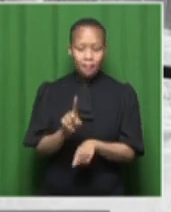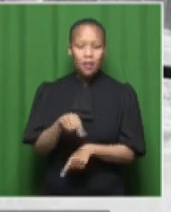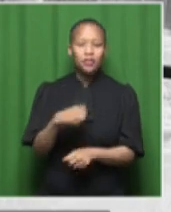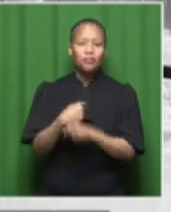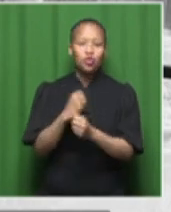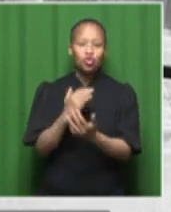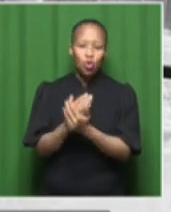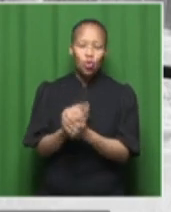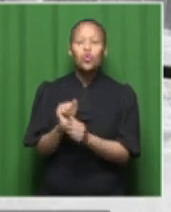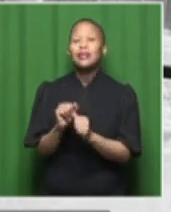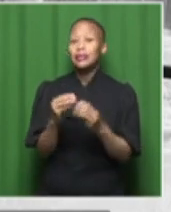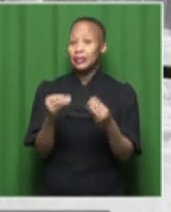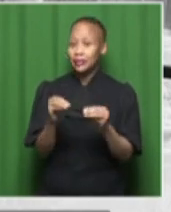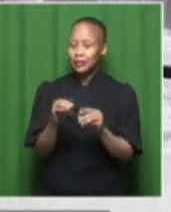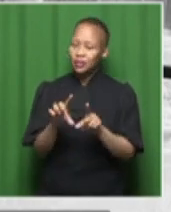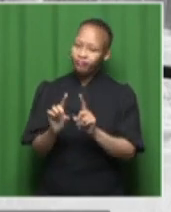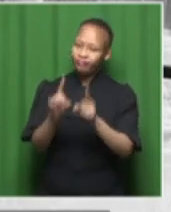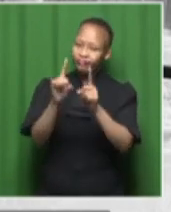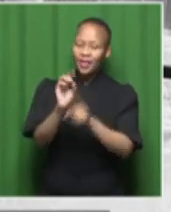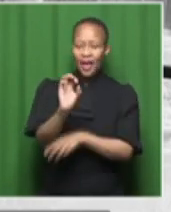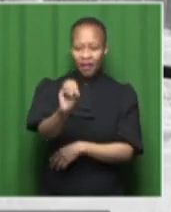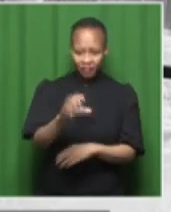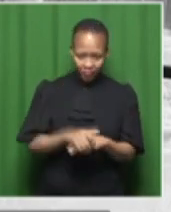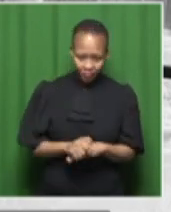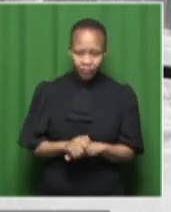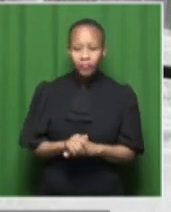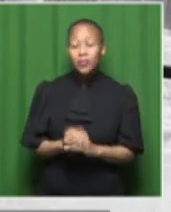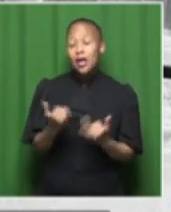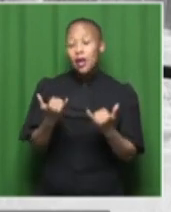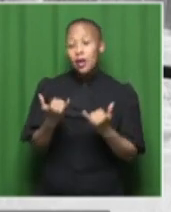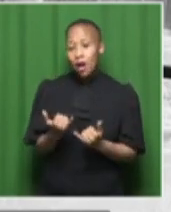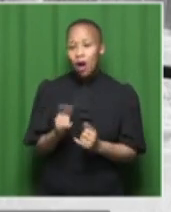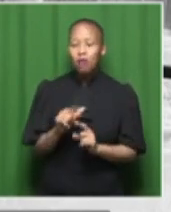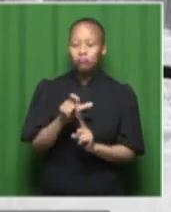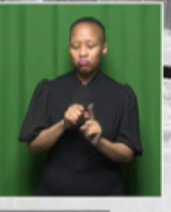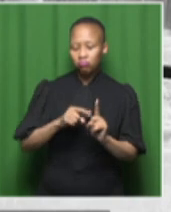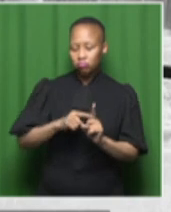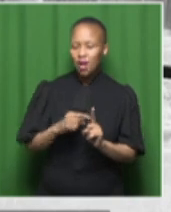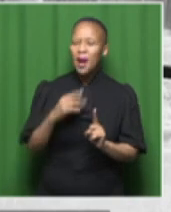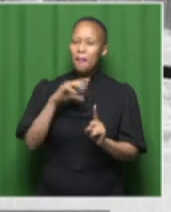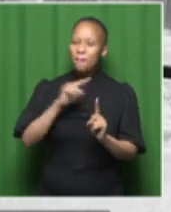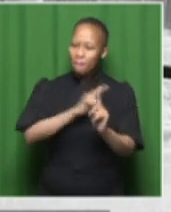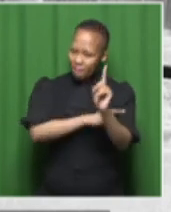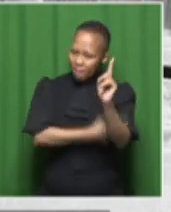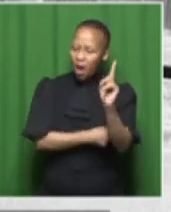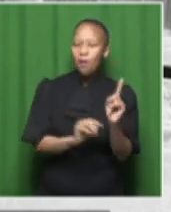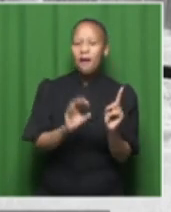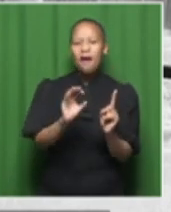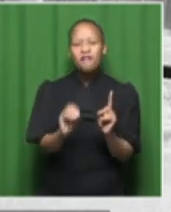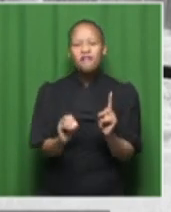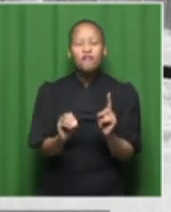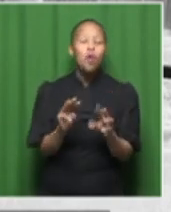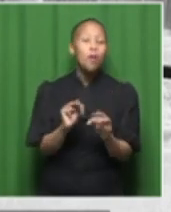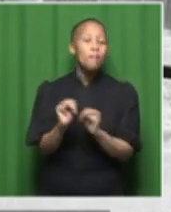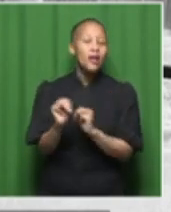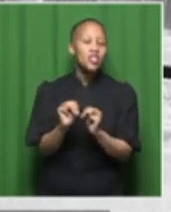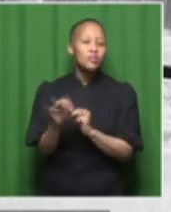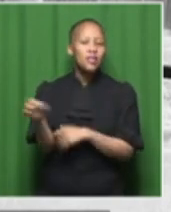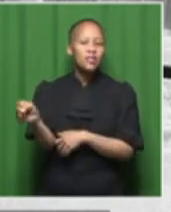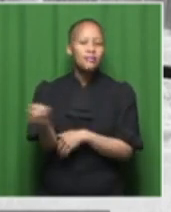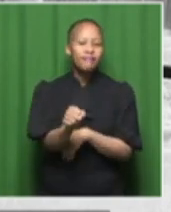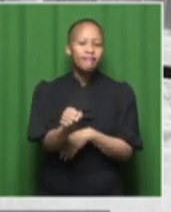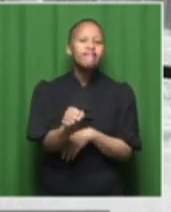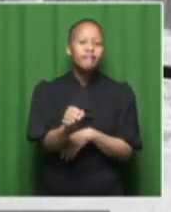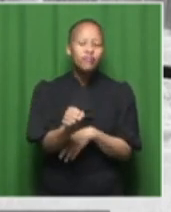thrives. What they then need to do is be able to have the power to appoint management to run the operations of the